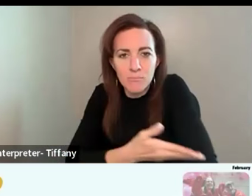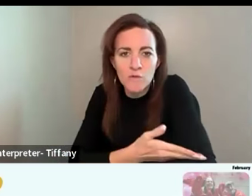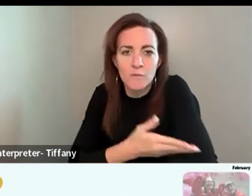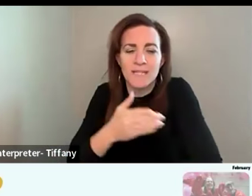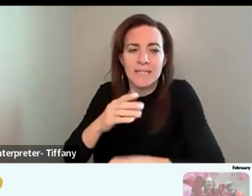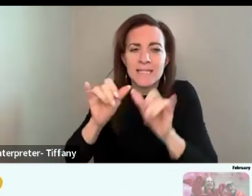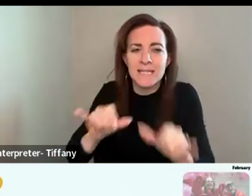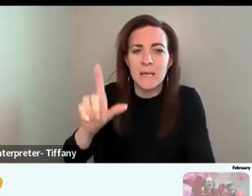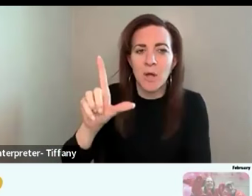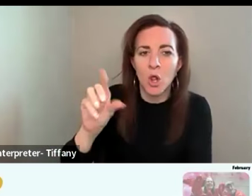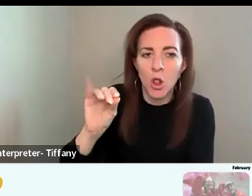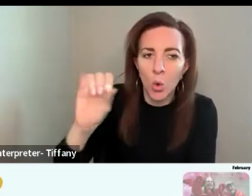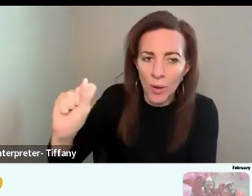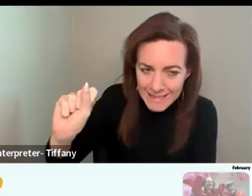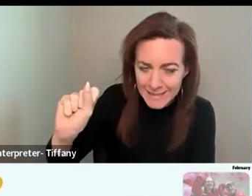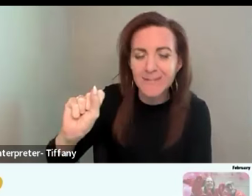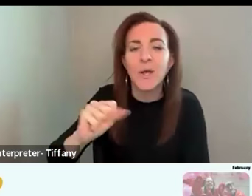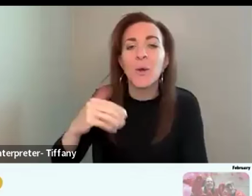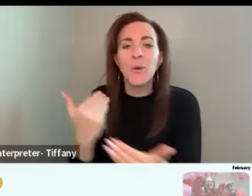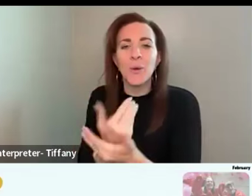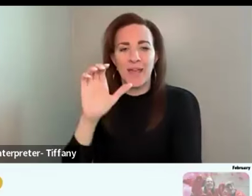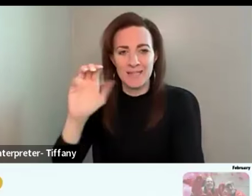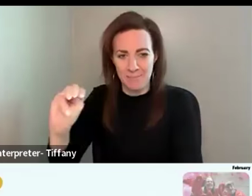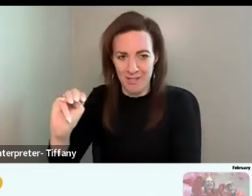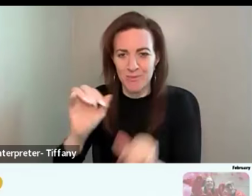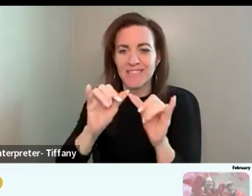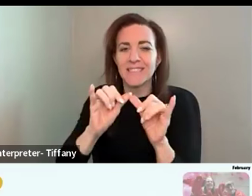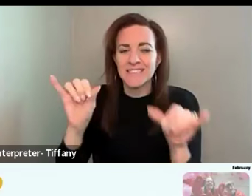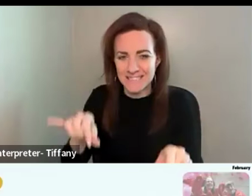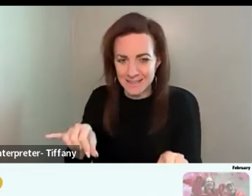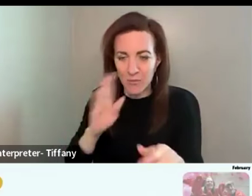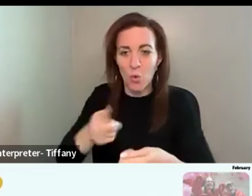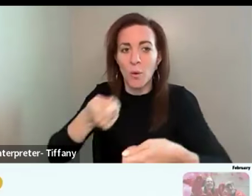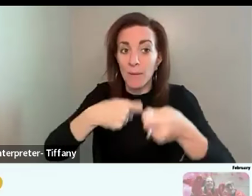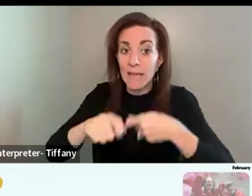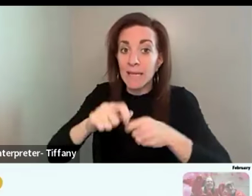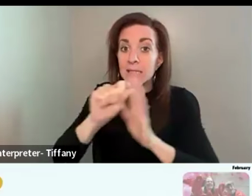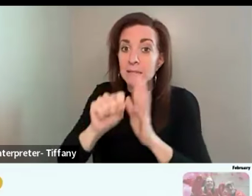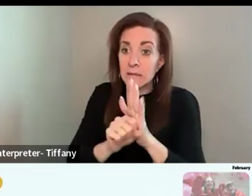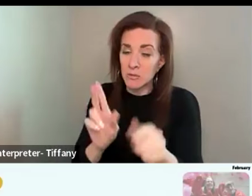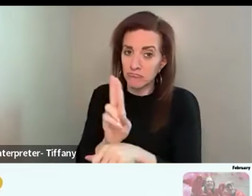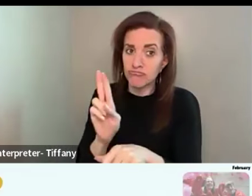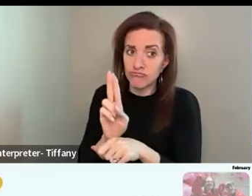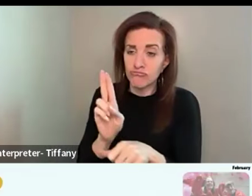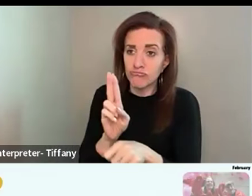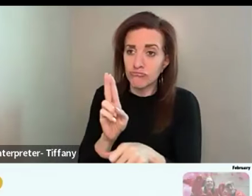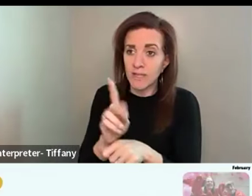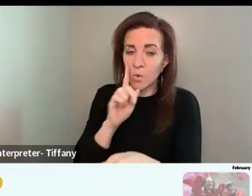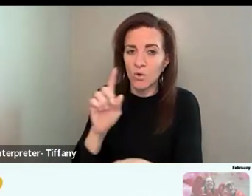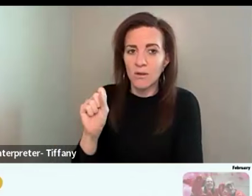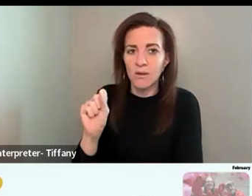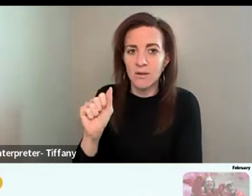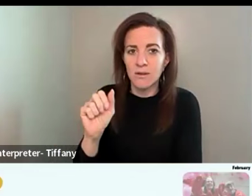for. And that is our new case management system that is replacing the state's, utilization of